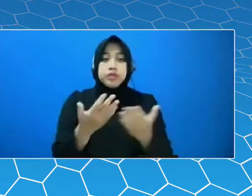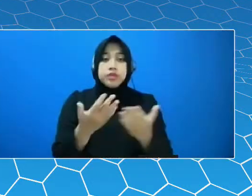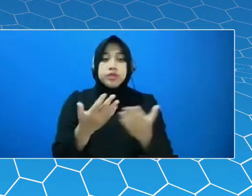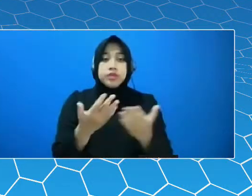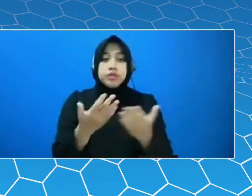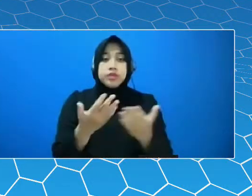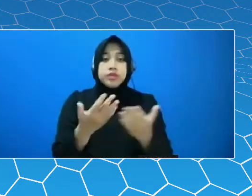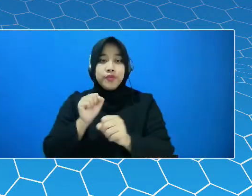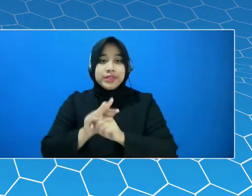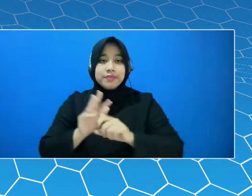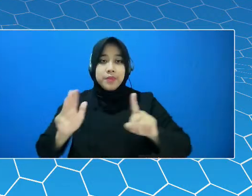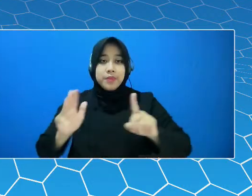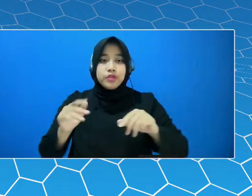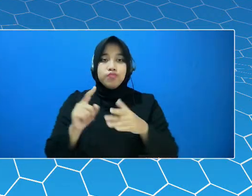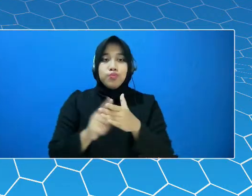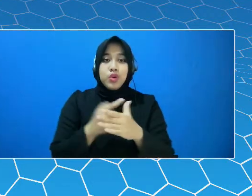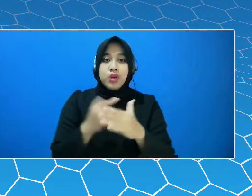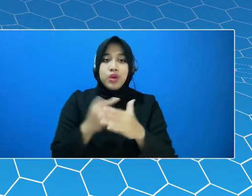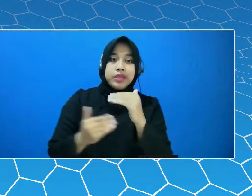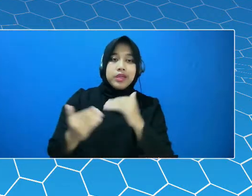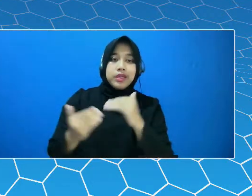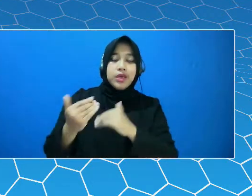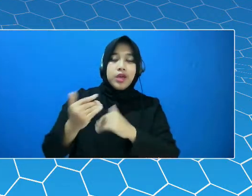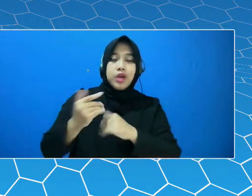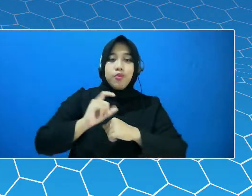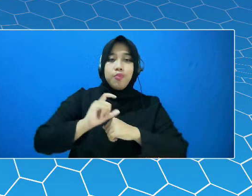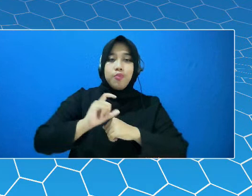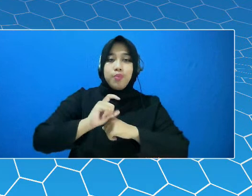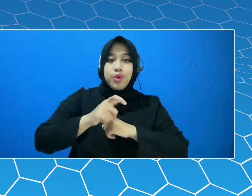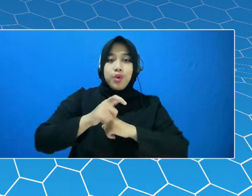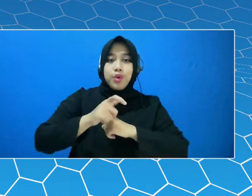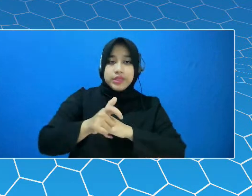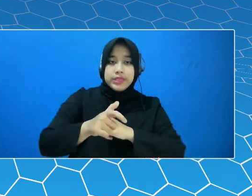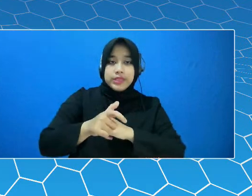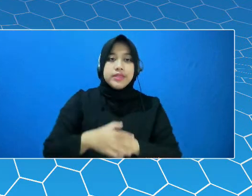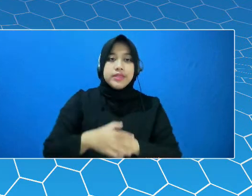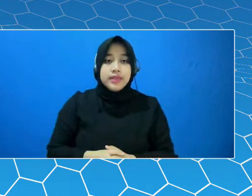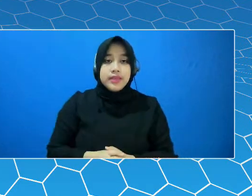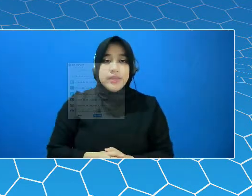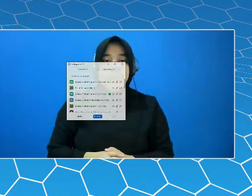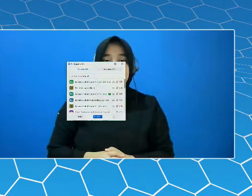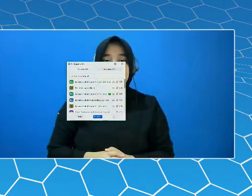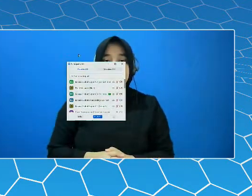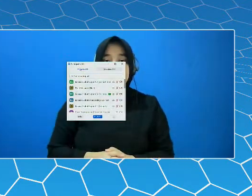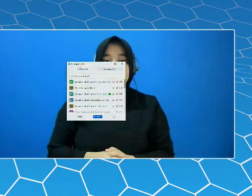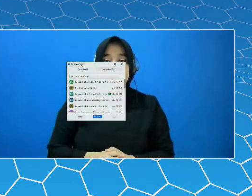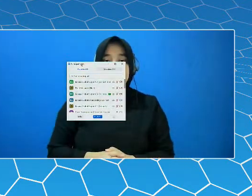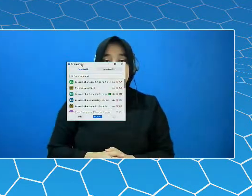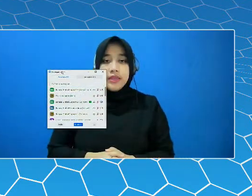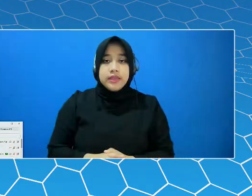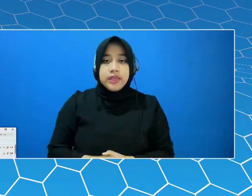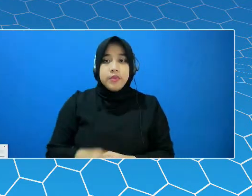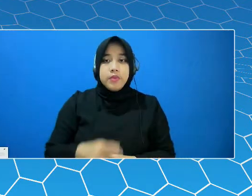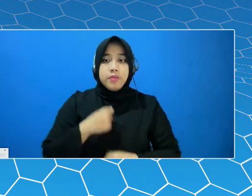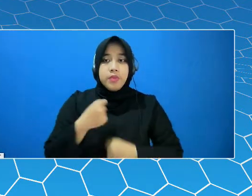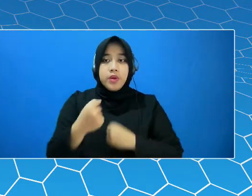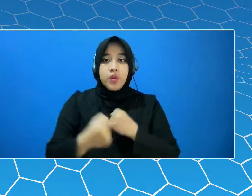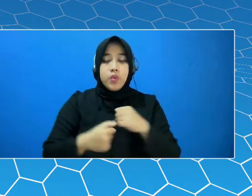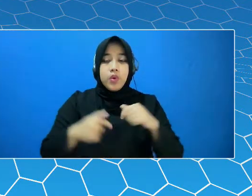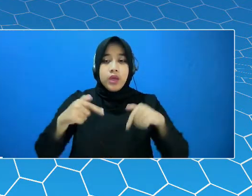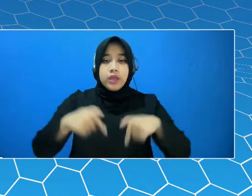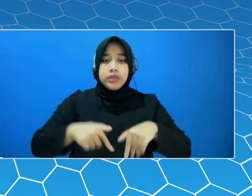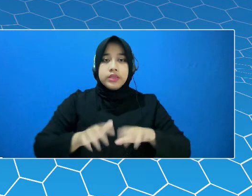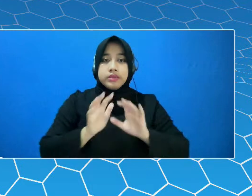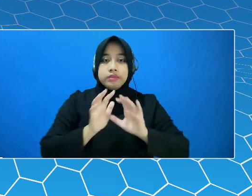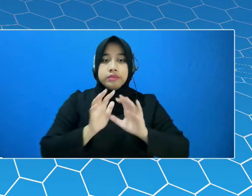now we do most of our clinics virtually. But I'm a surgeon, so I may want to see my patients before I operate on them. So some of these